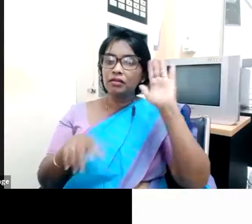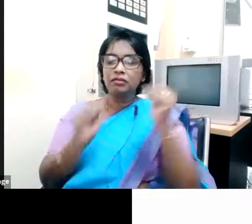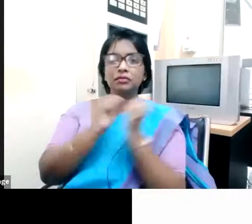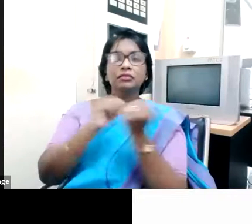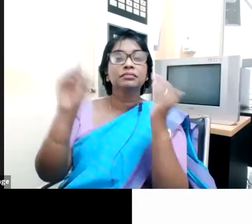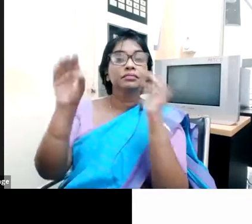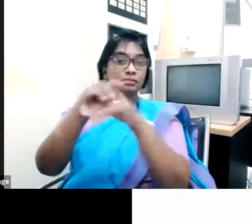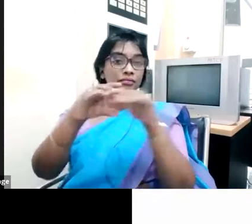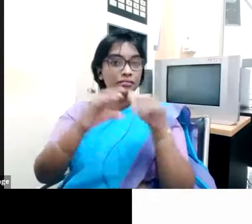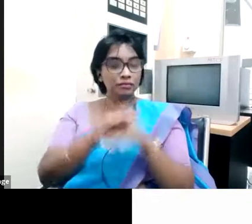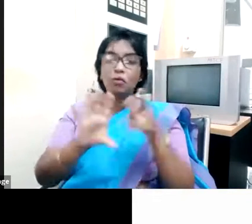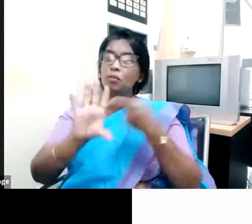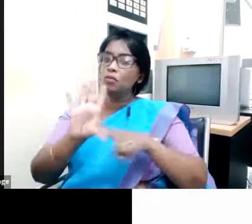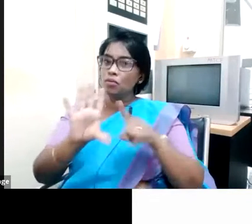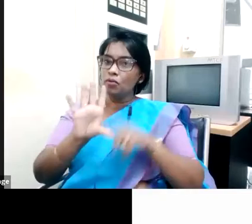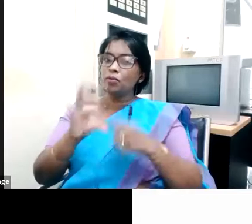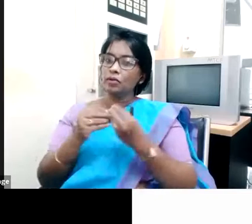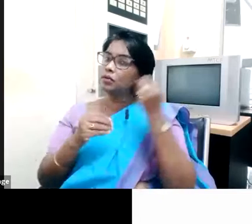in automobile